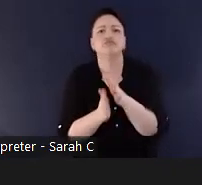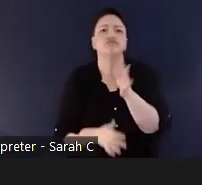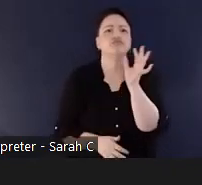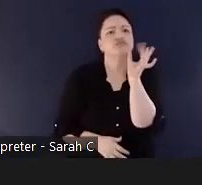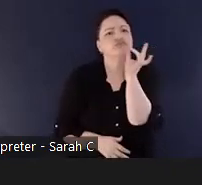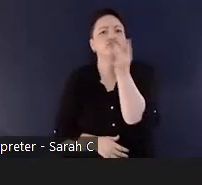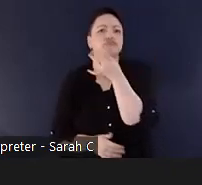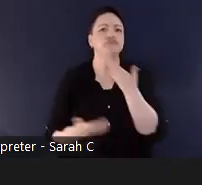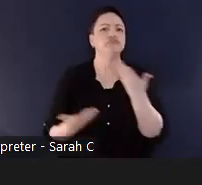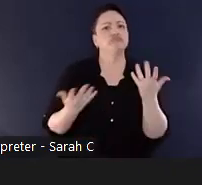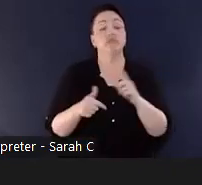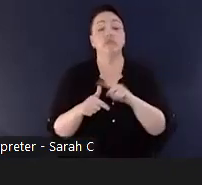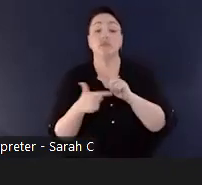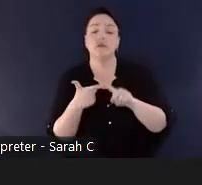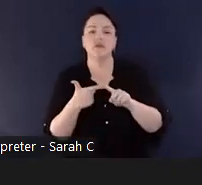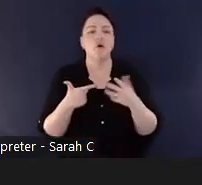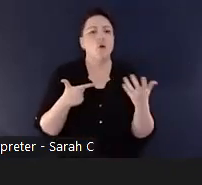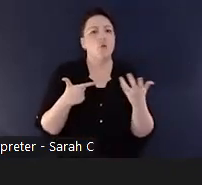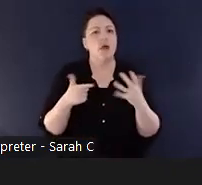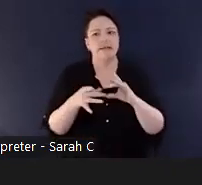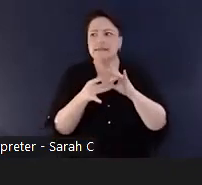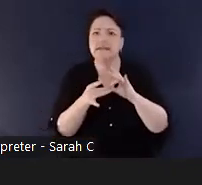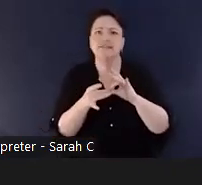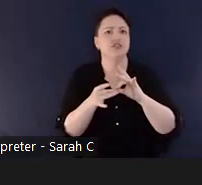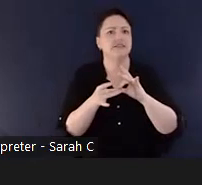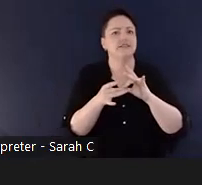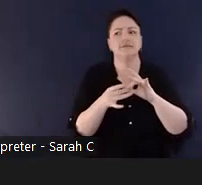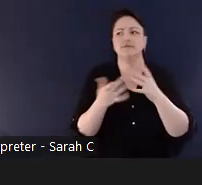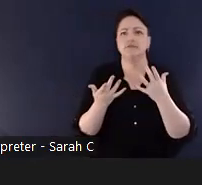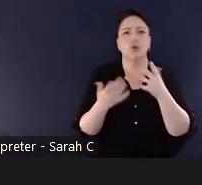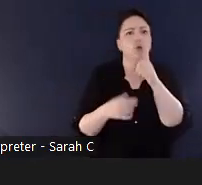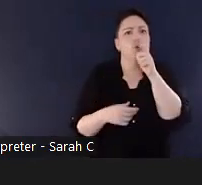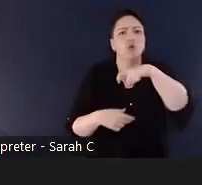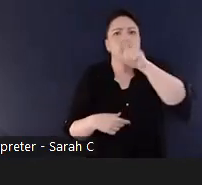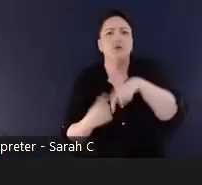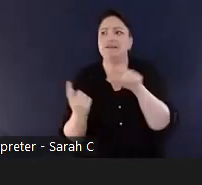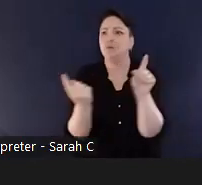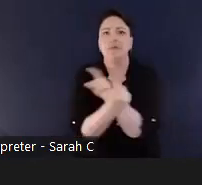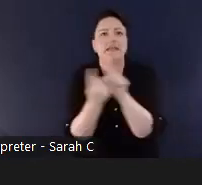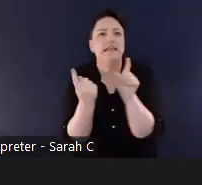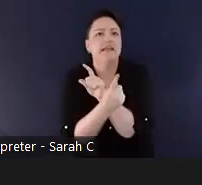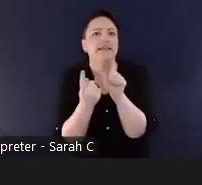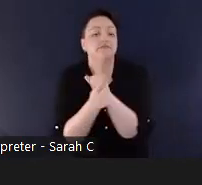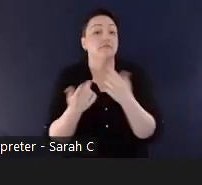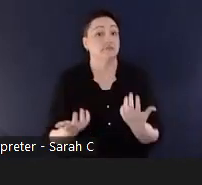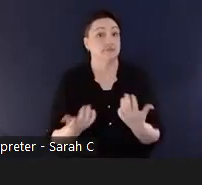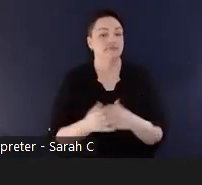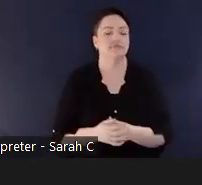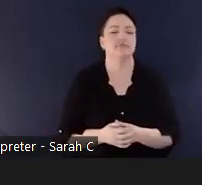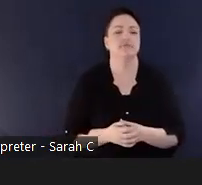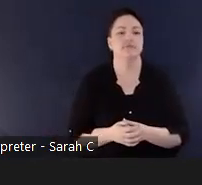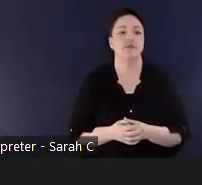connections you might need to help you achieve those goals. So as we go through the presentation, you'll learn more about the structure